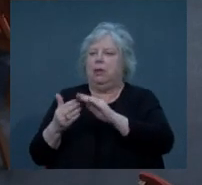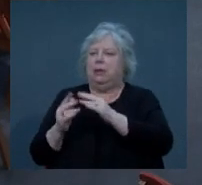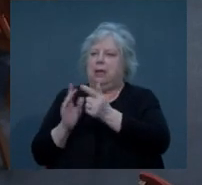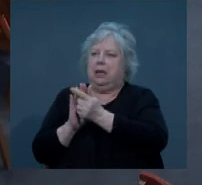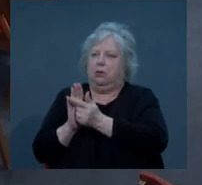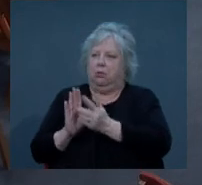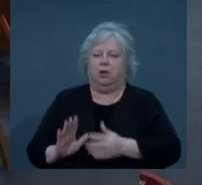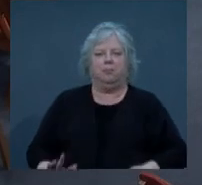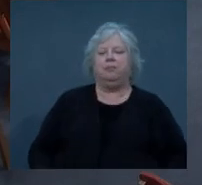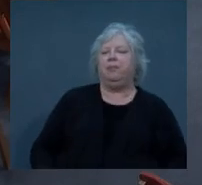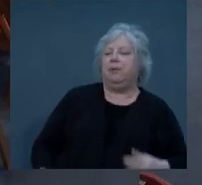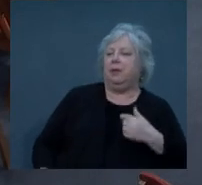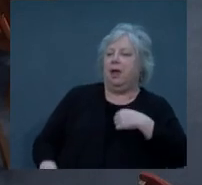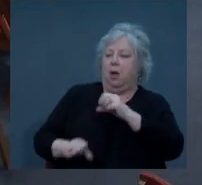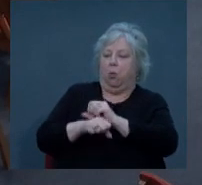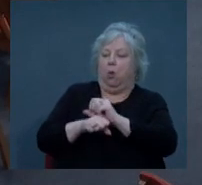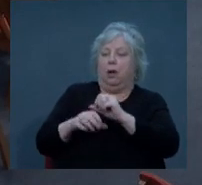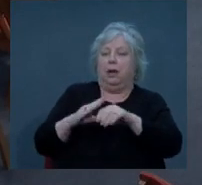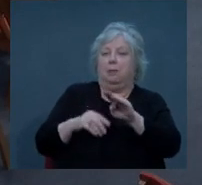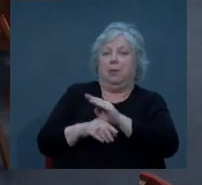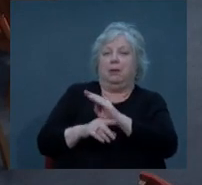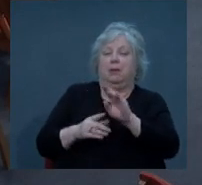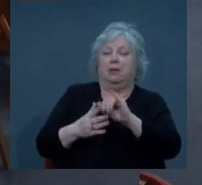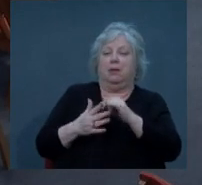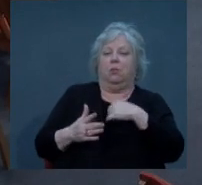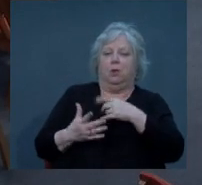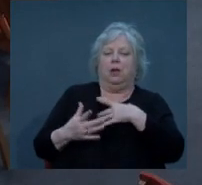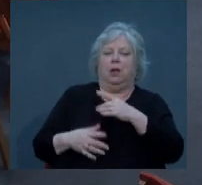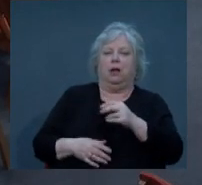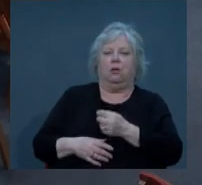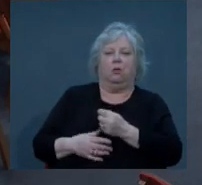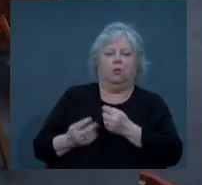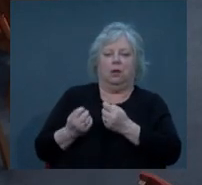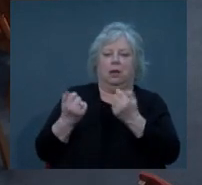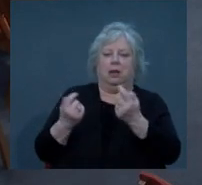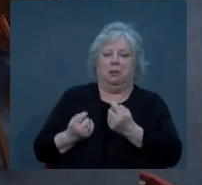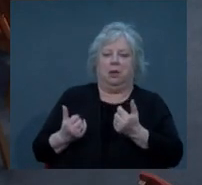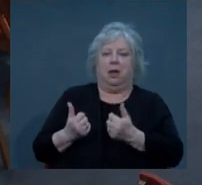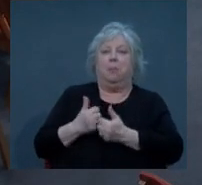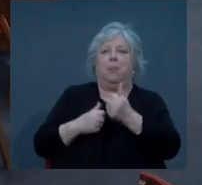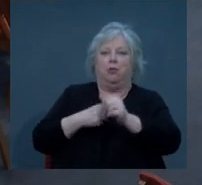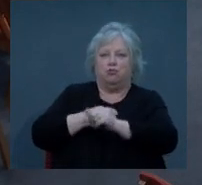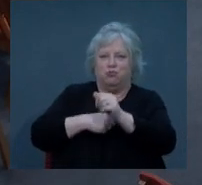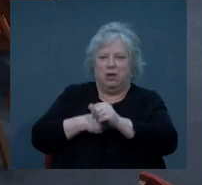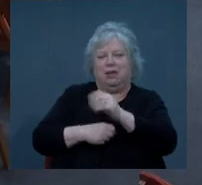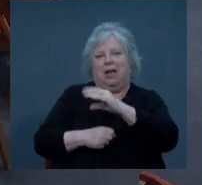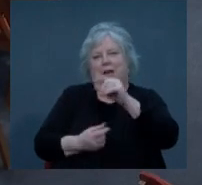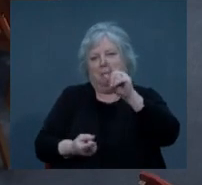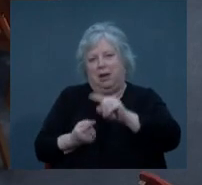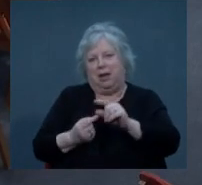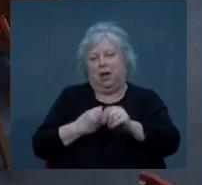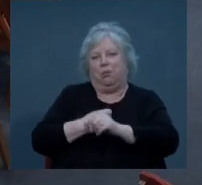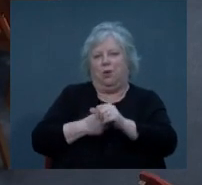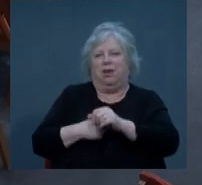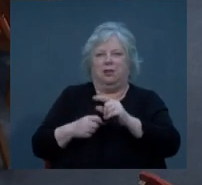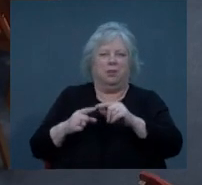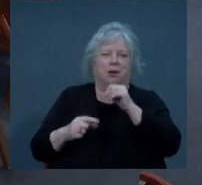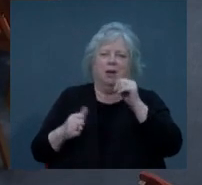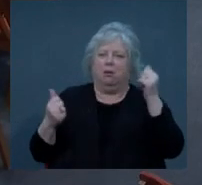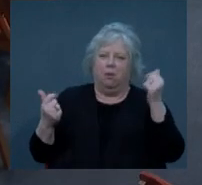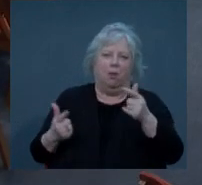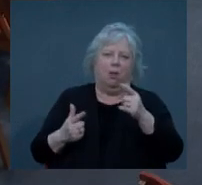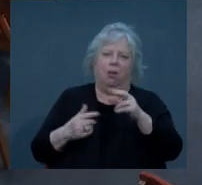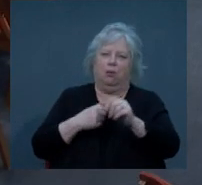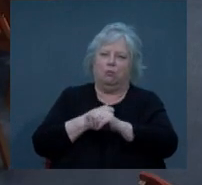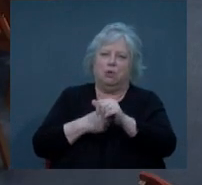just, I work in a business where we like to eliminate most risk and mitigate risk, but we don't eliminate all